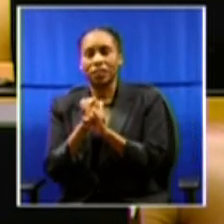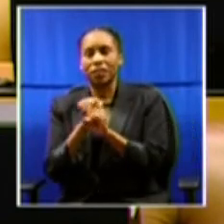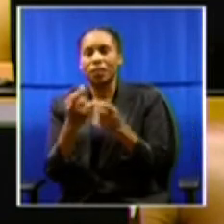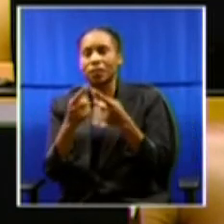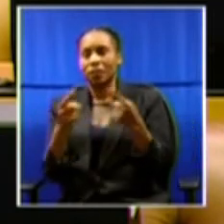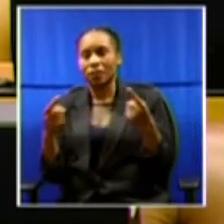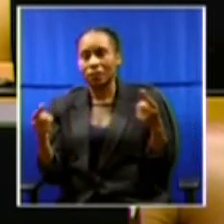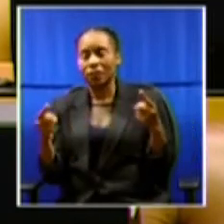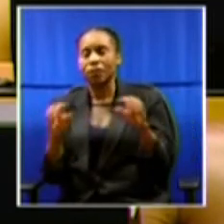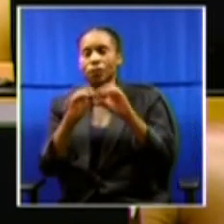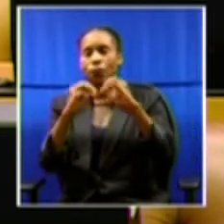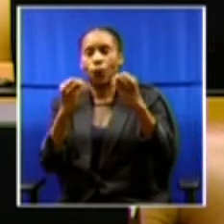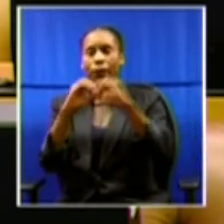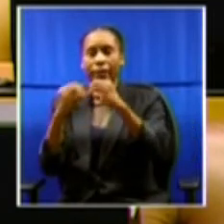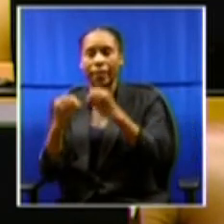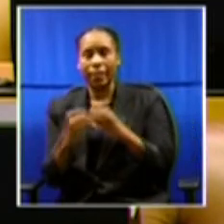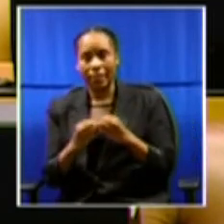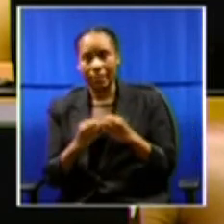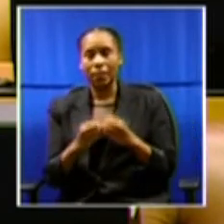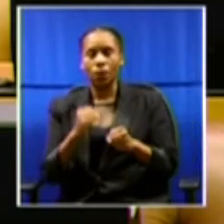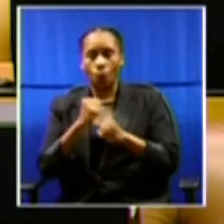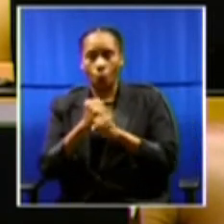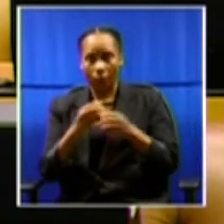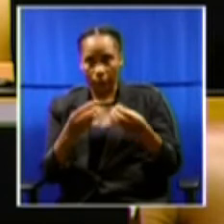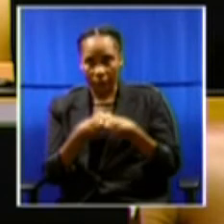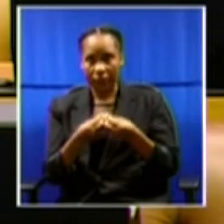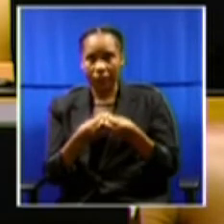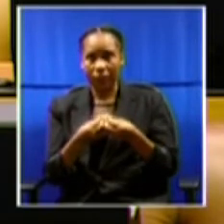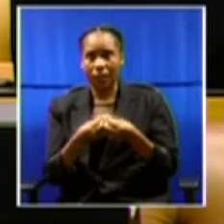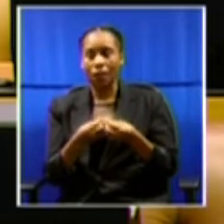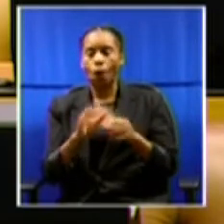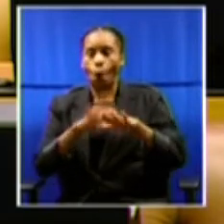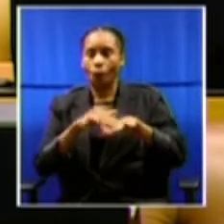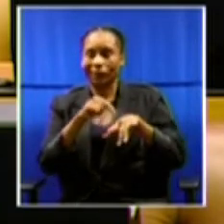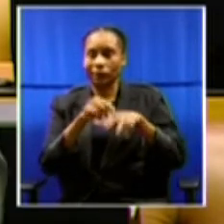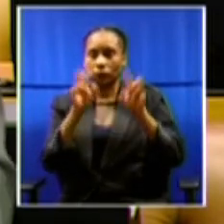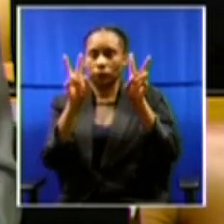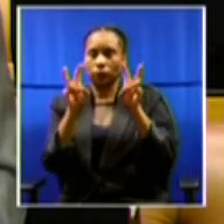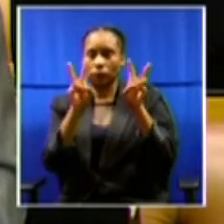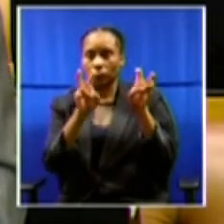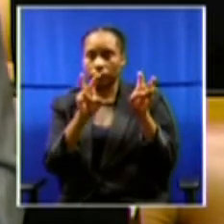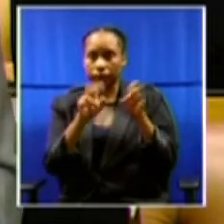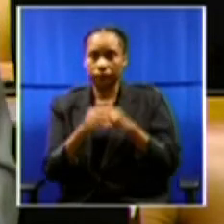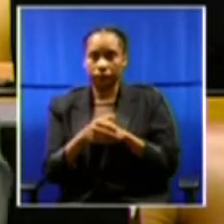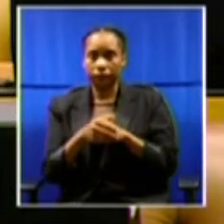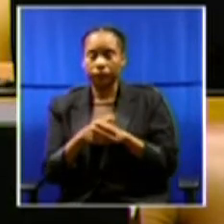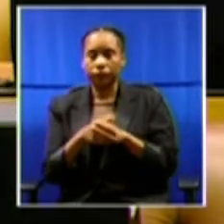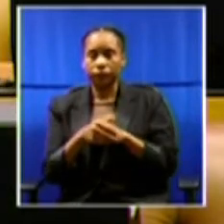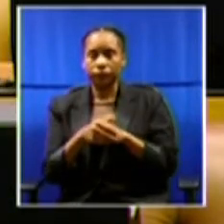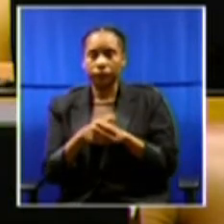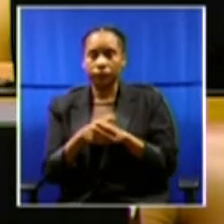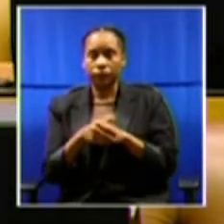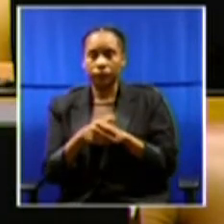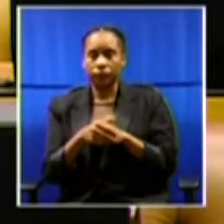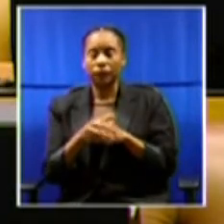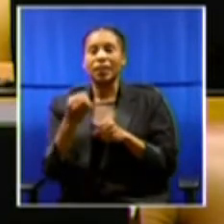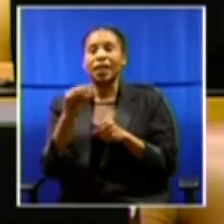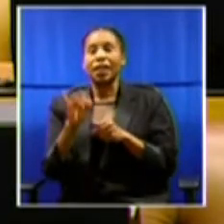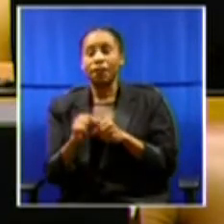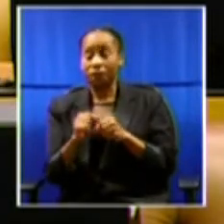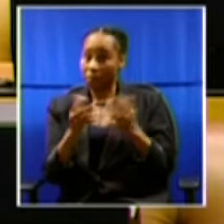several organizations that we work with on these matters. Hardly, if we did not